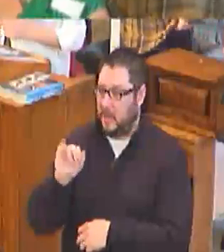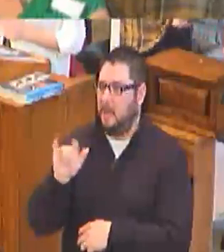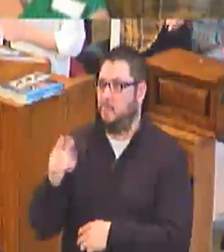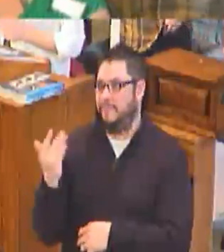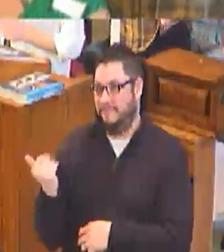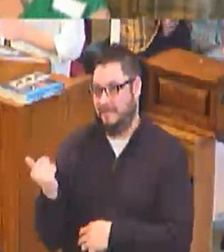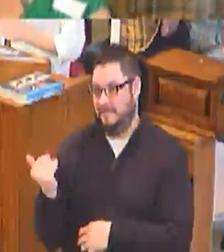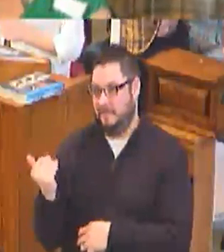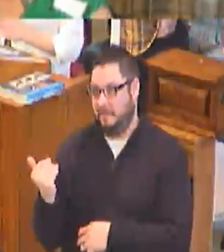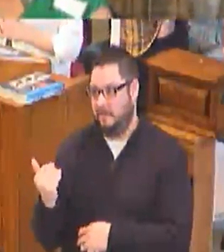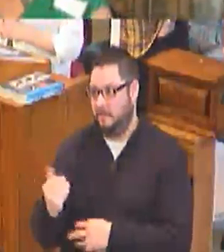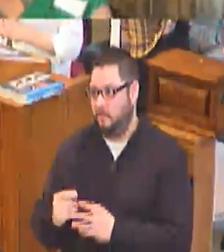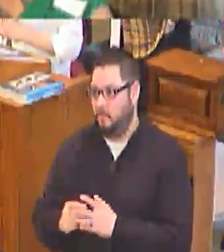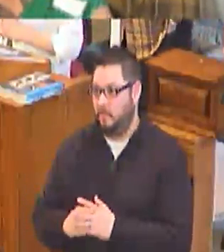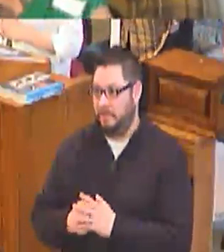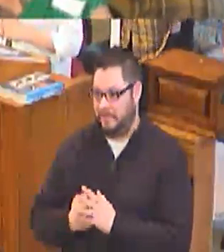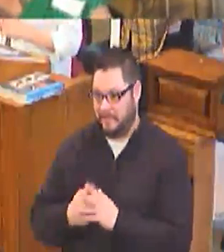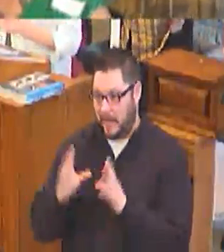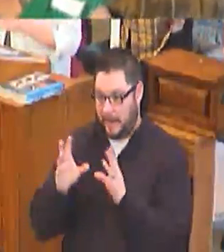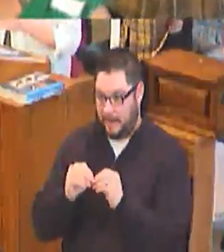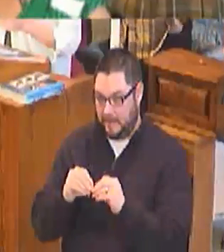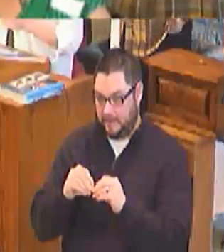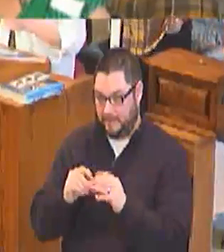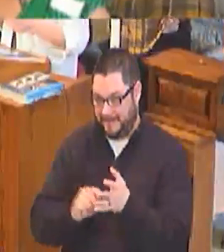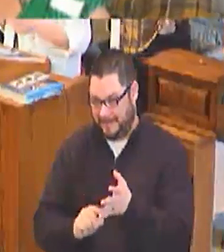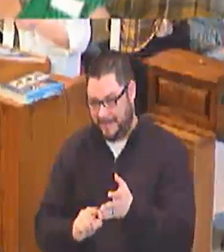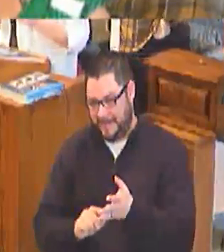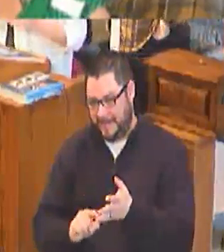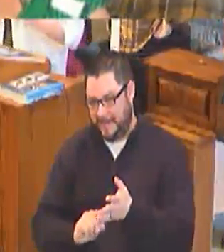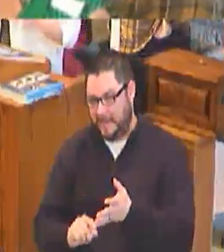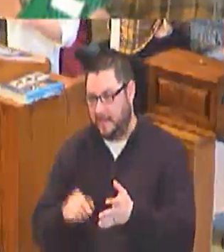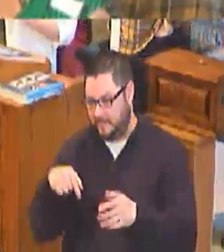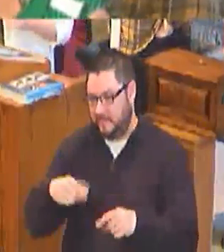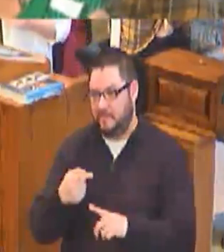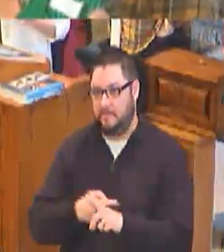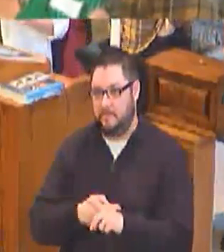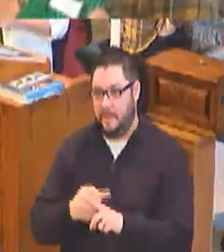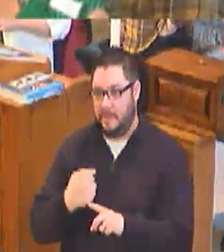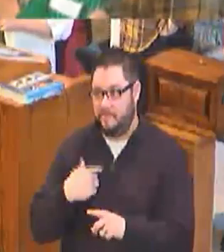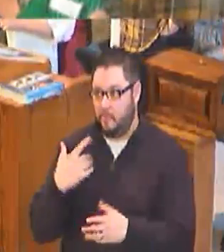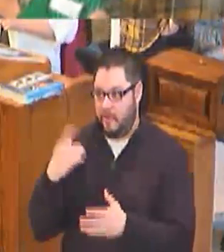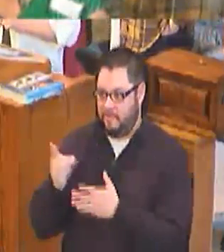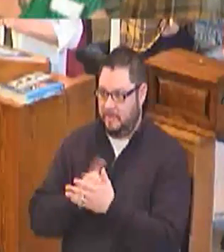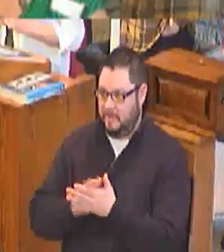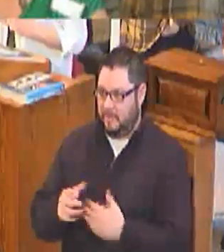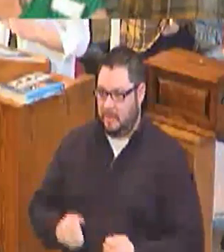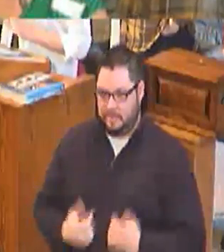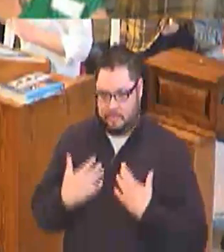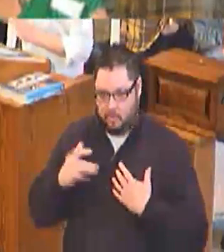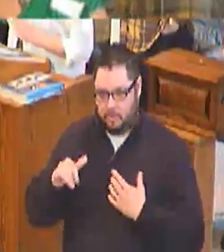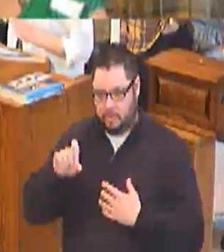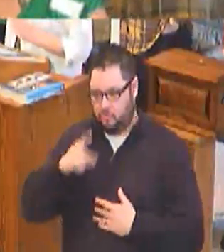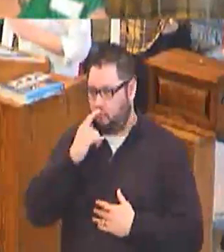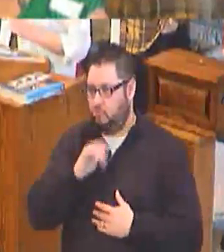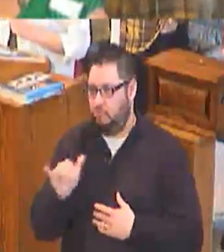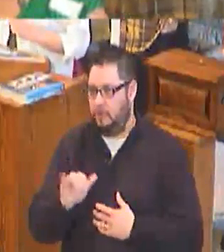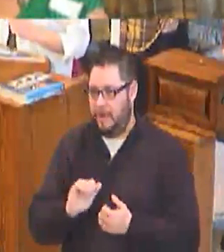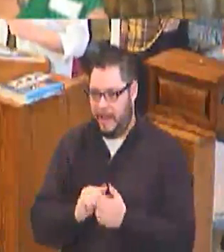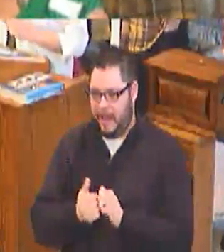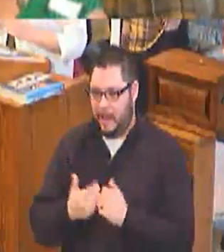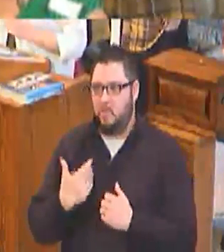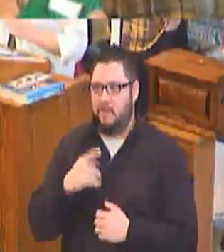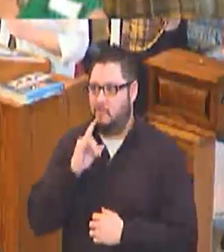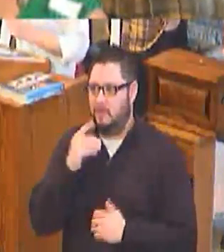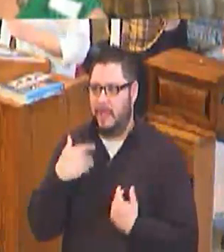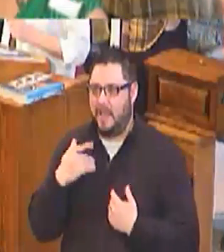15th. We're going to start meeting the end of this month. If you have divine inspiration about what that can look like and how the kid inside